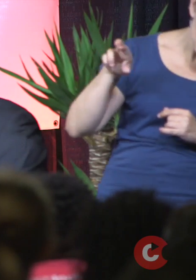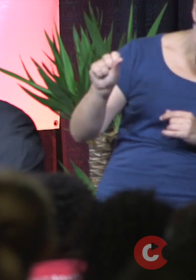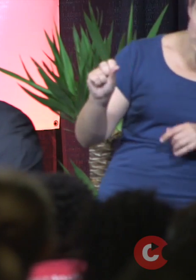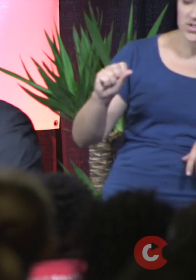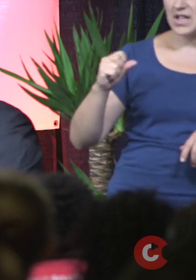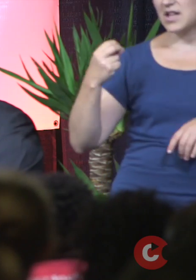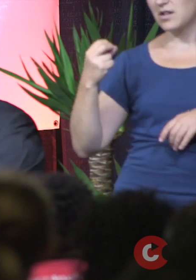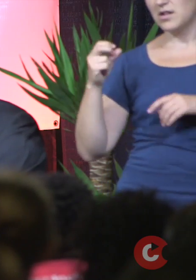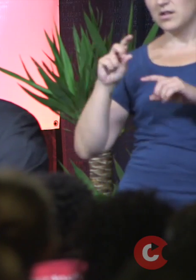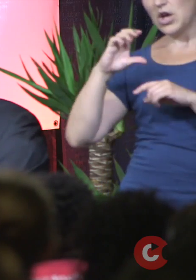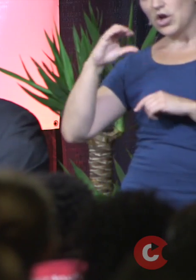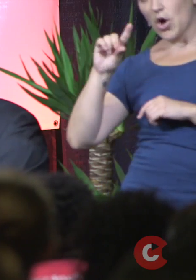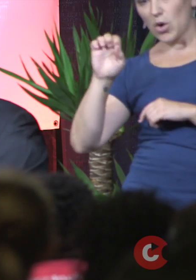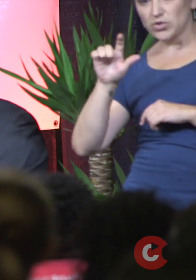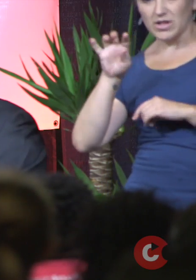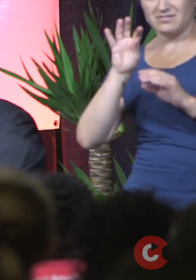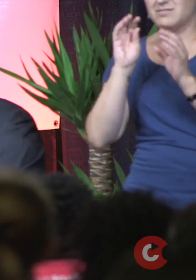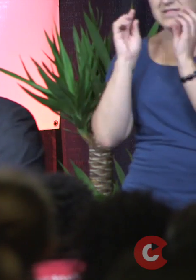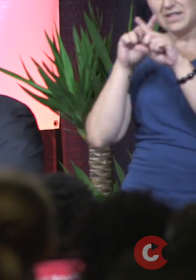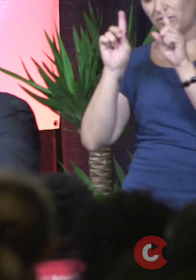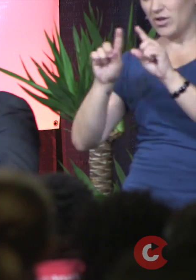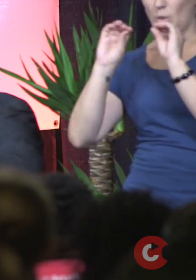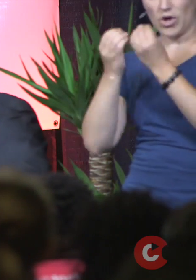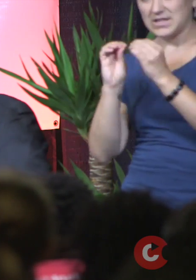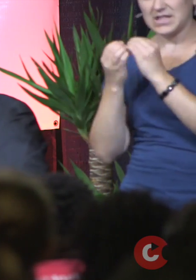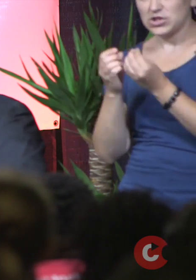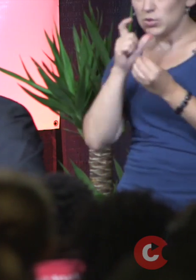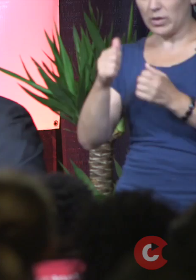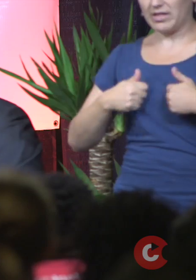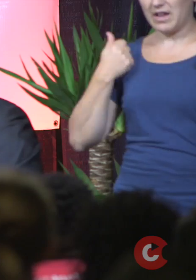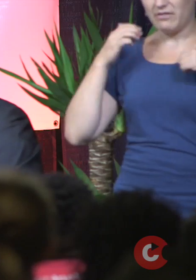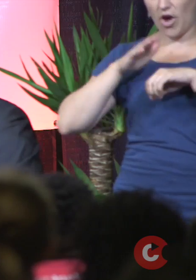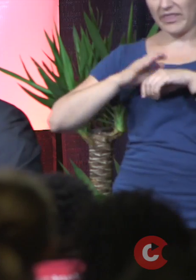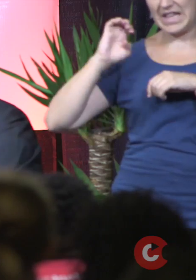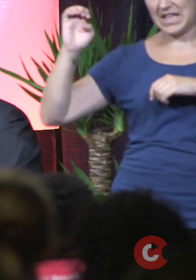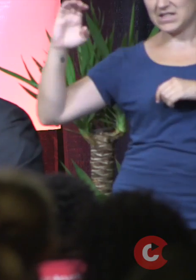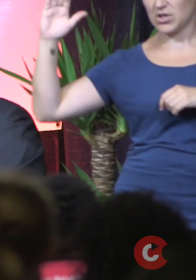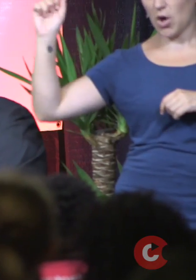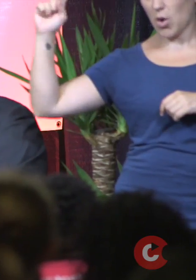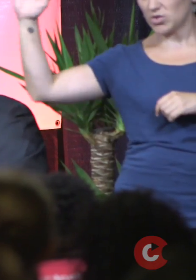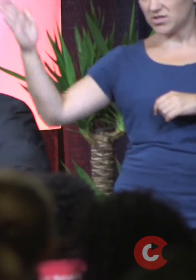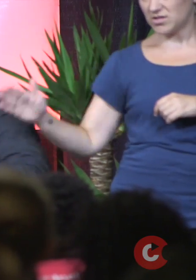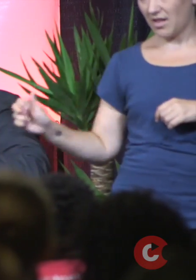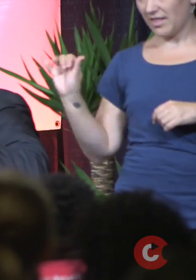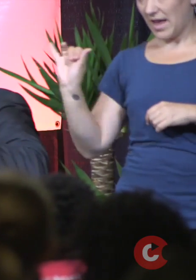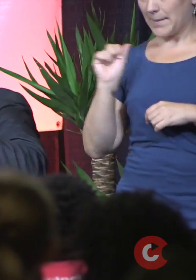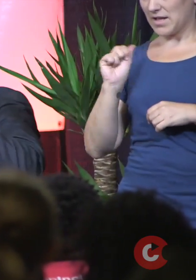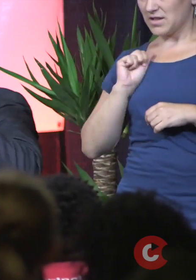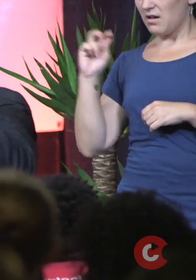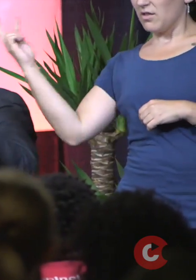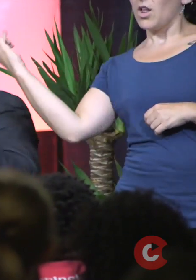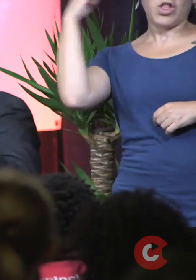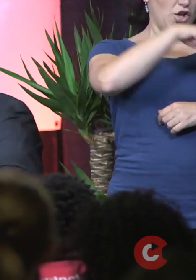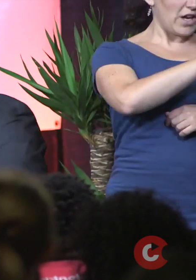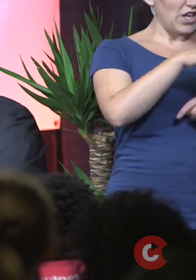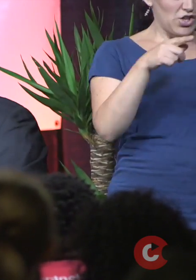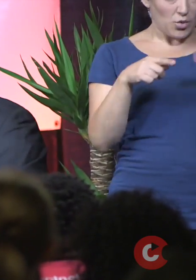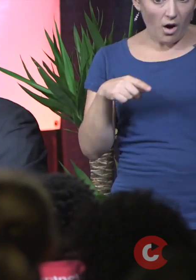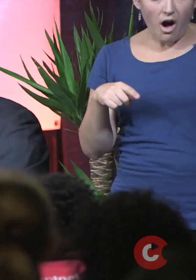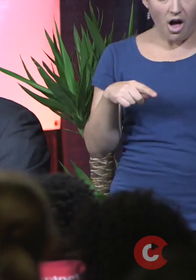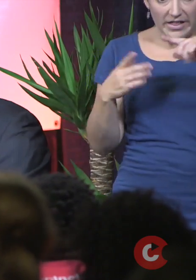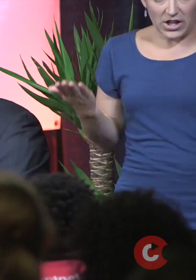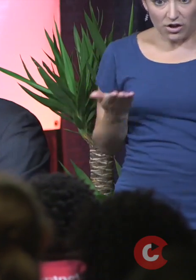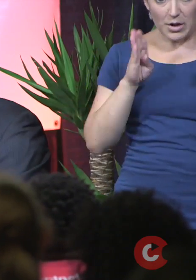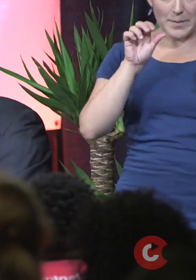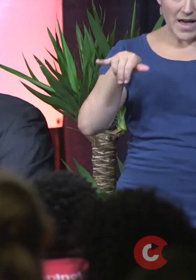Hood, Code 2040. I mean, you've got, for those of us who live on the East Coast like myself, when we look at you guys out in the Bay